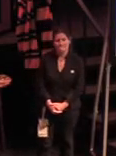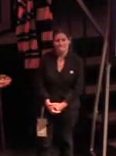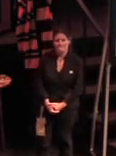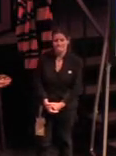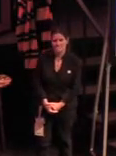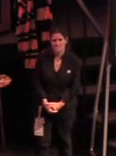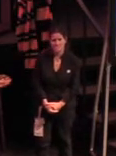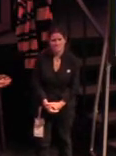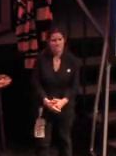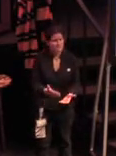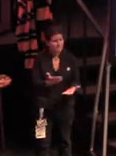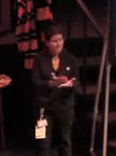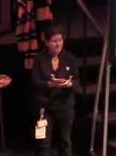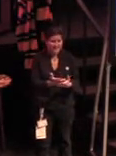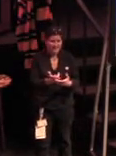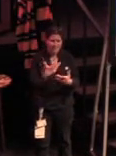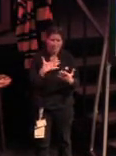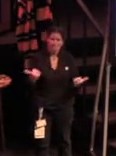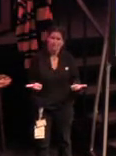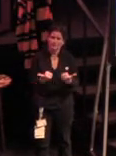Just to close, because I'm keen to have questions.